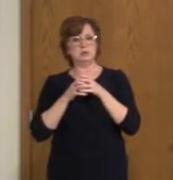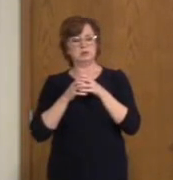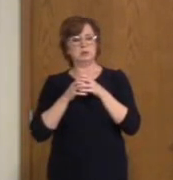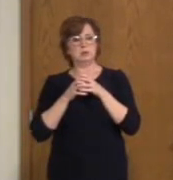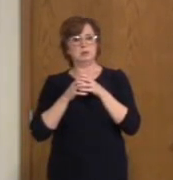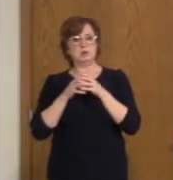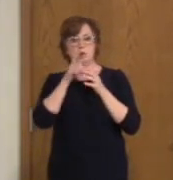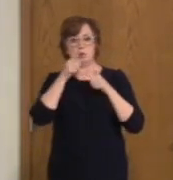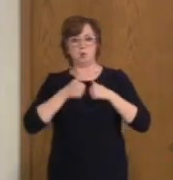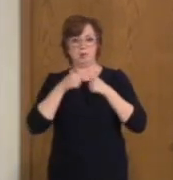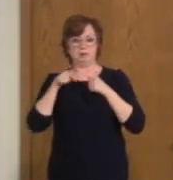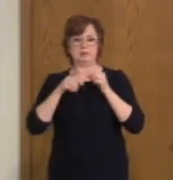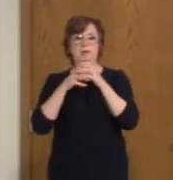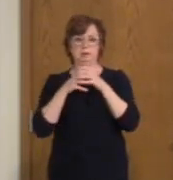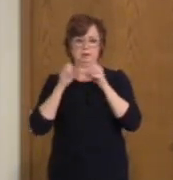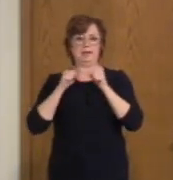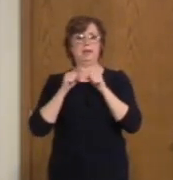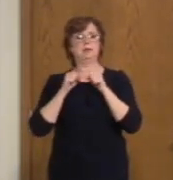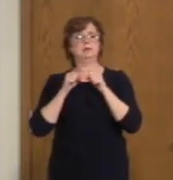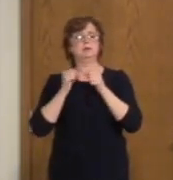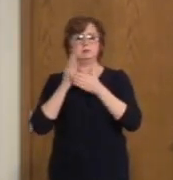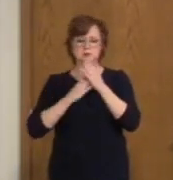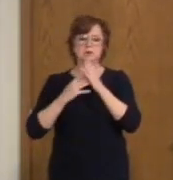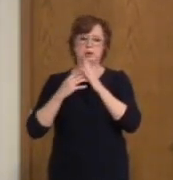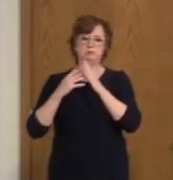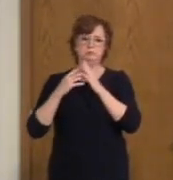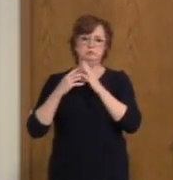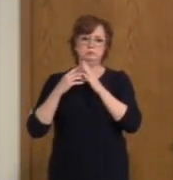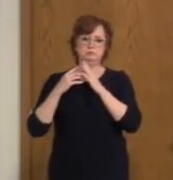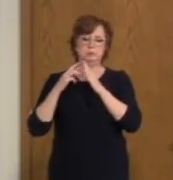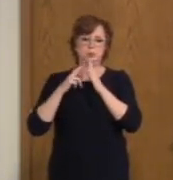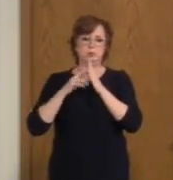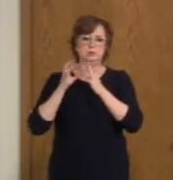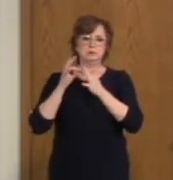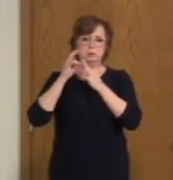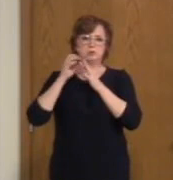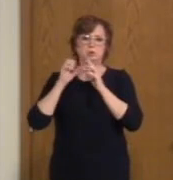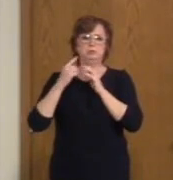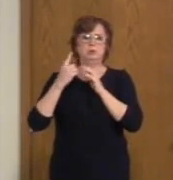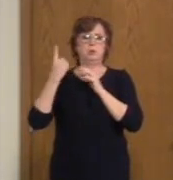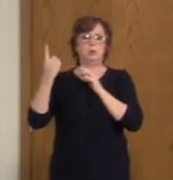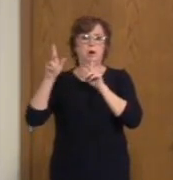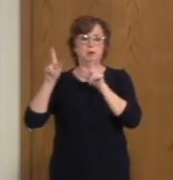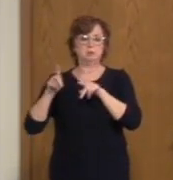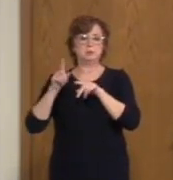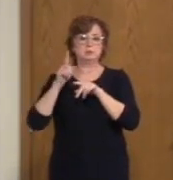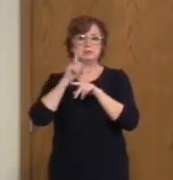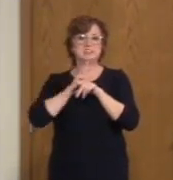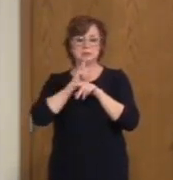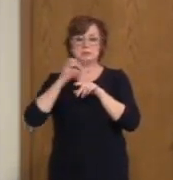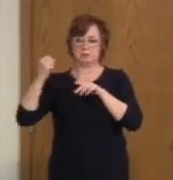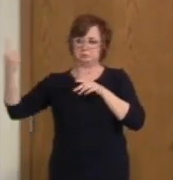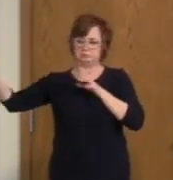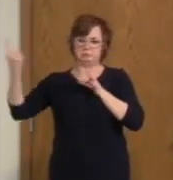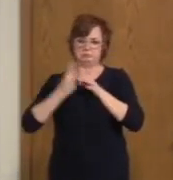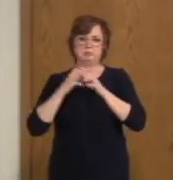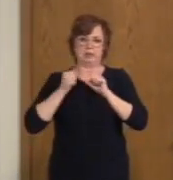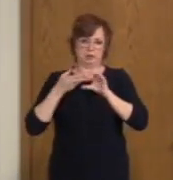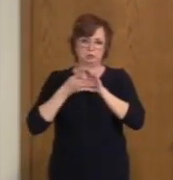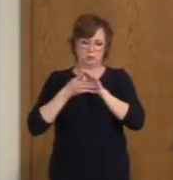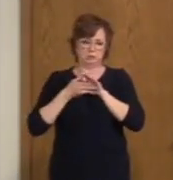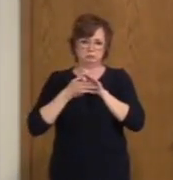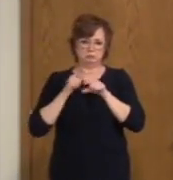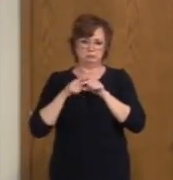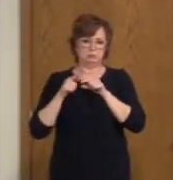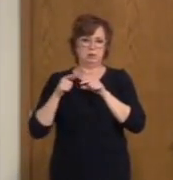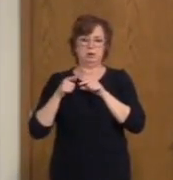exceptions. And before this was put in place, we unfortunately have had situations where 2 or 3 households did